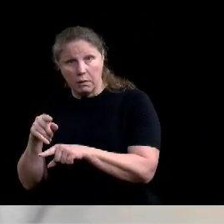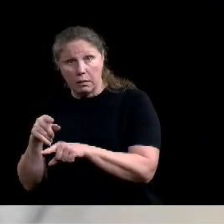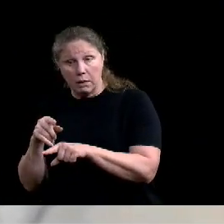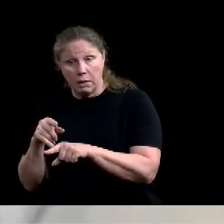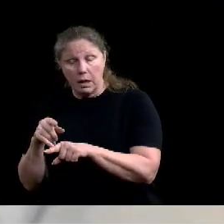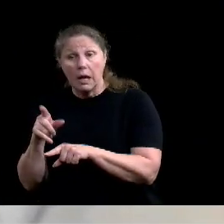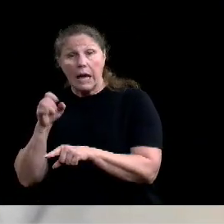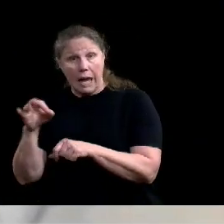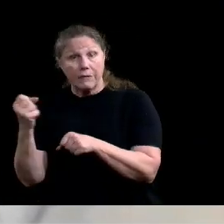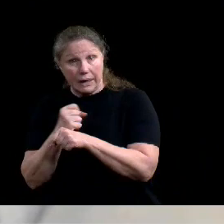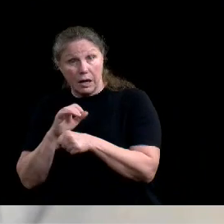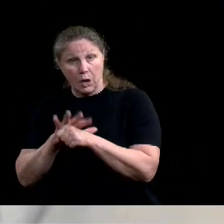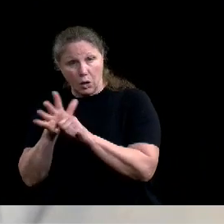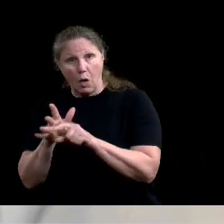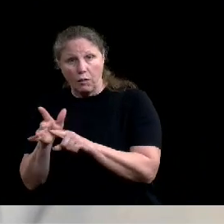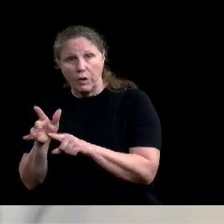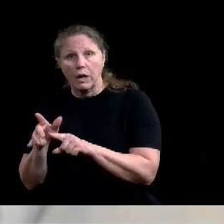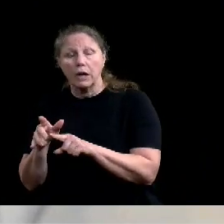27%.